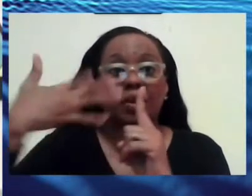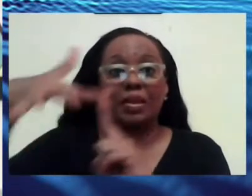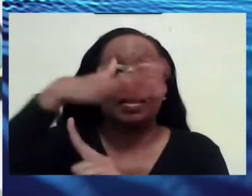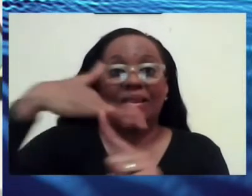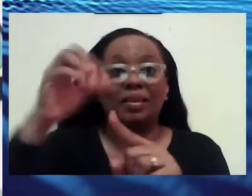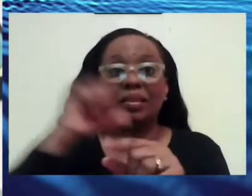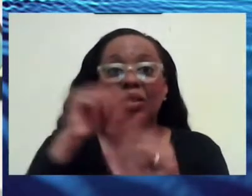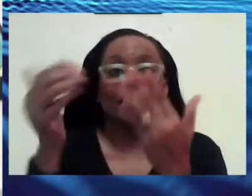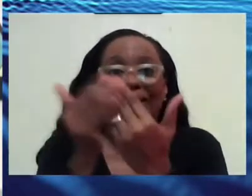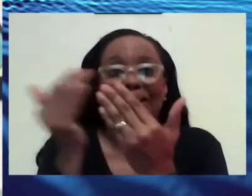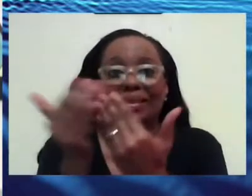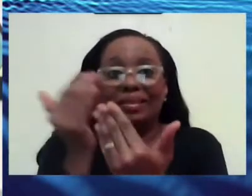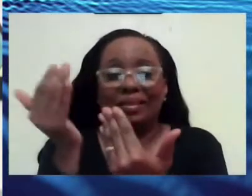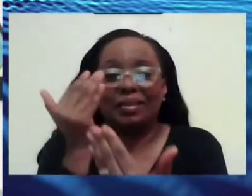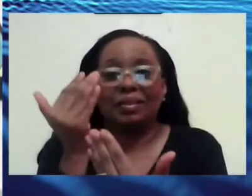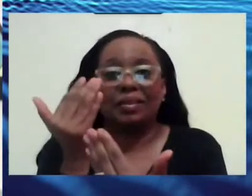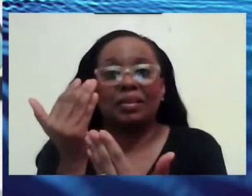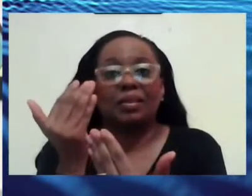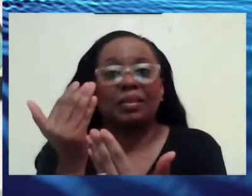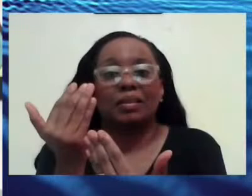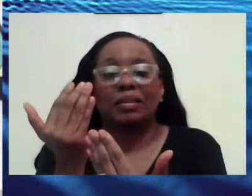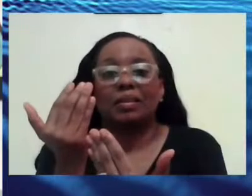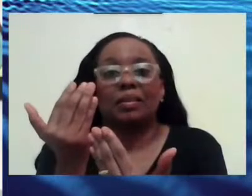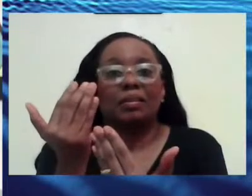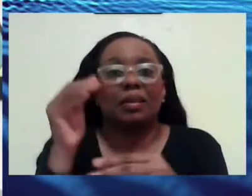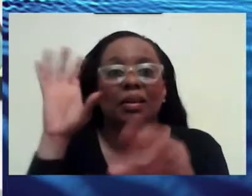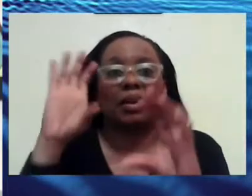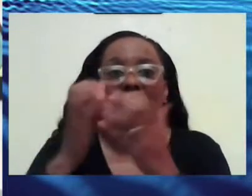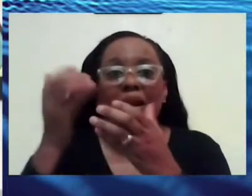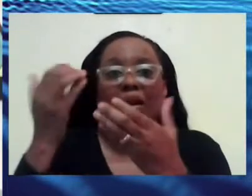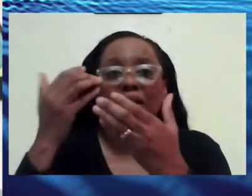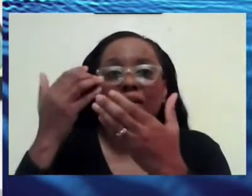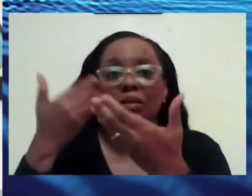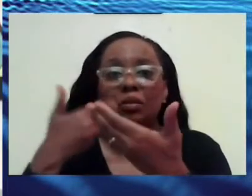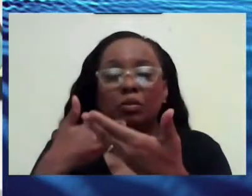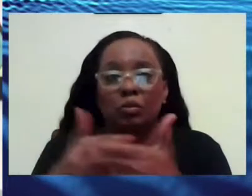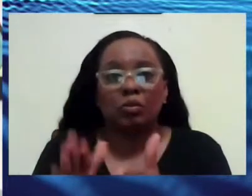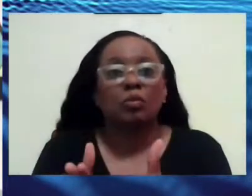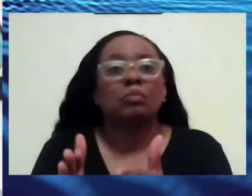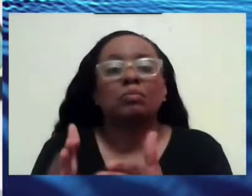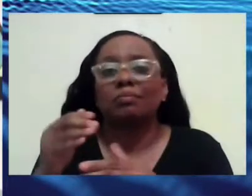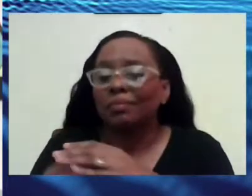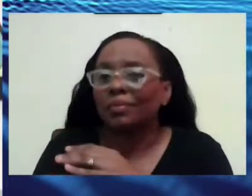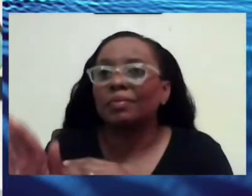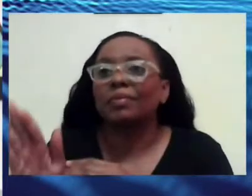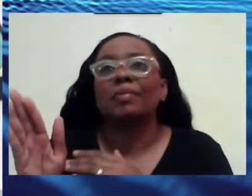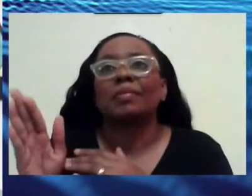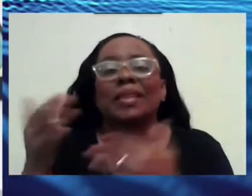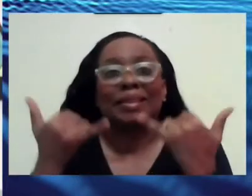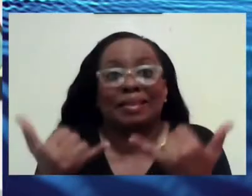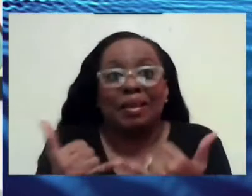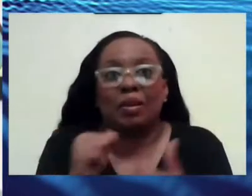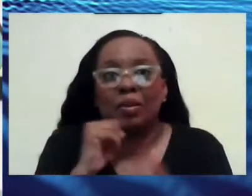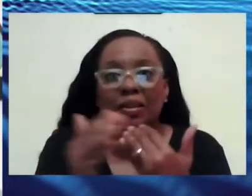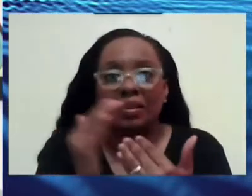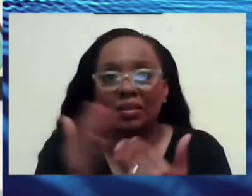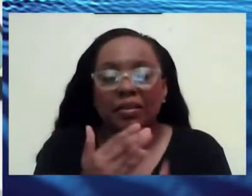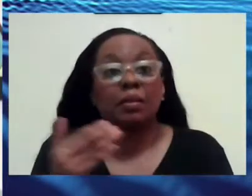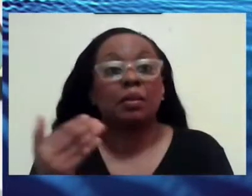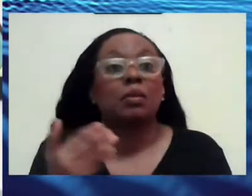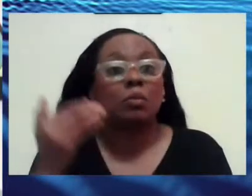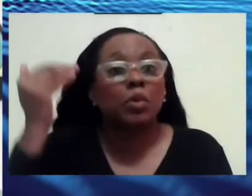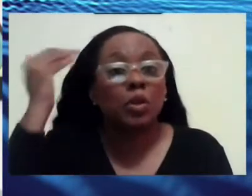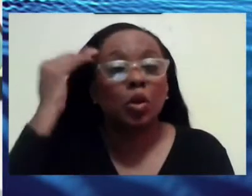in. I think we're all collectively agreed that face-to-face is better. And whether it's an issue of